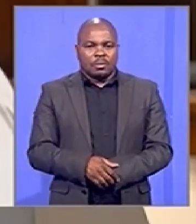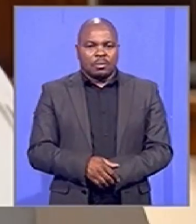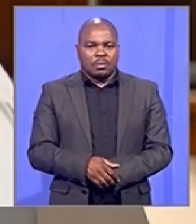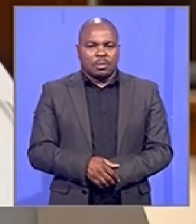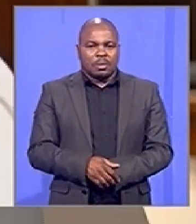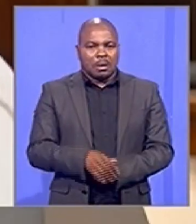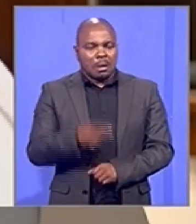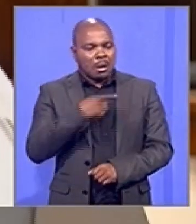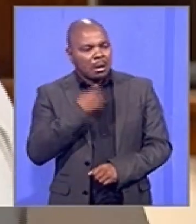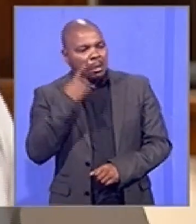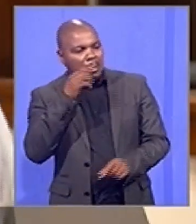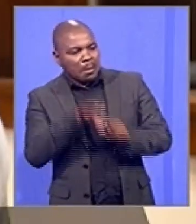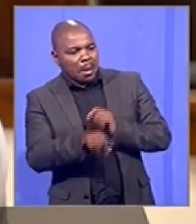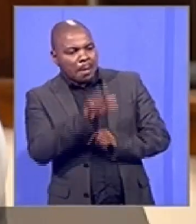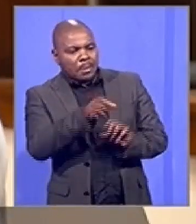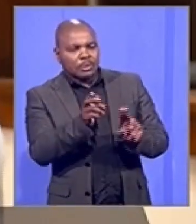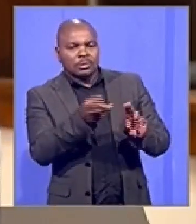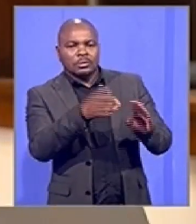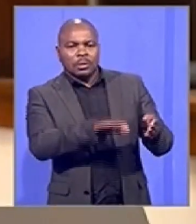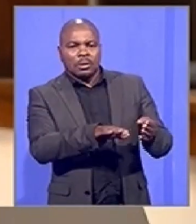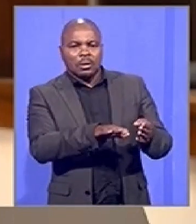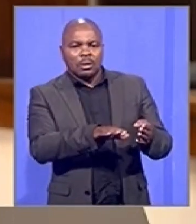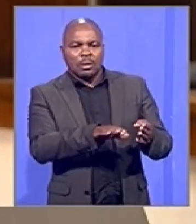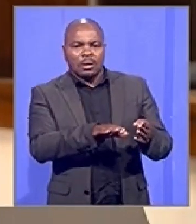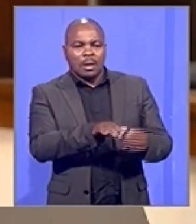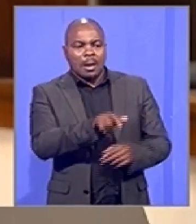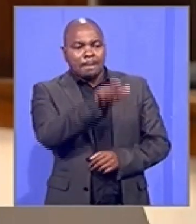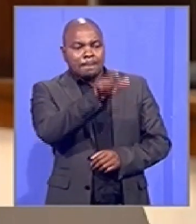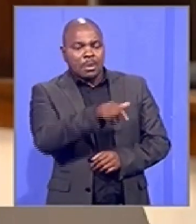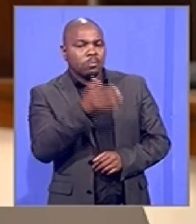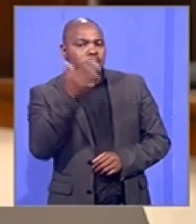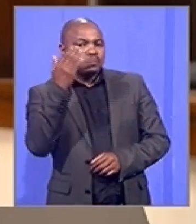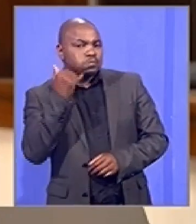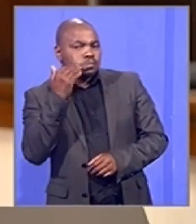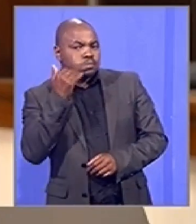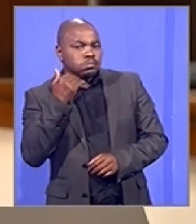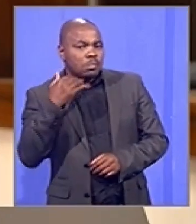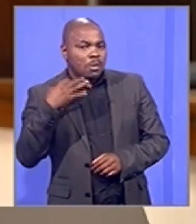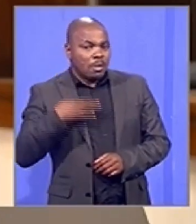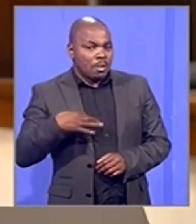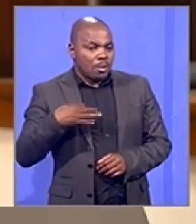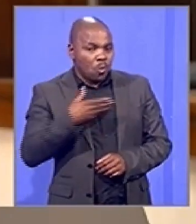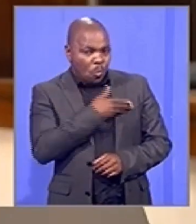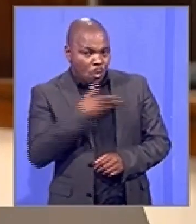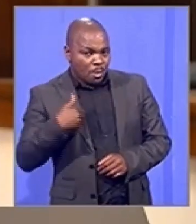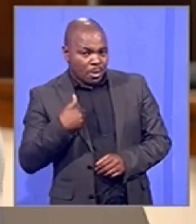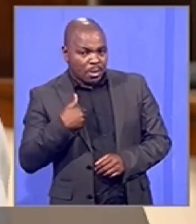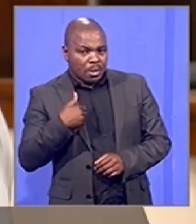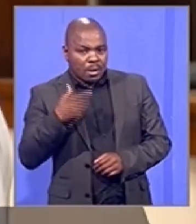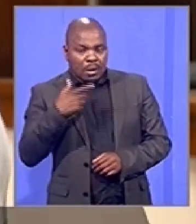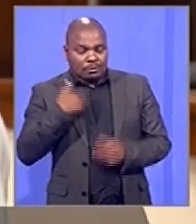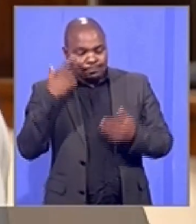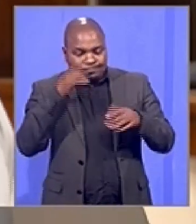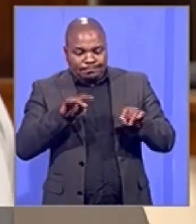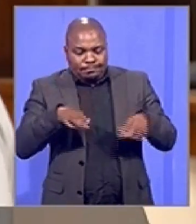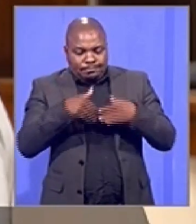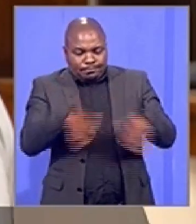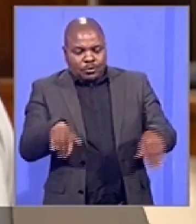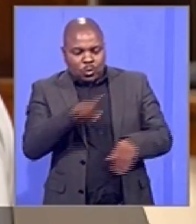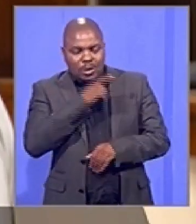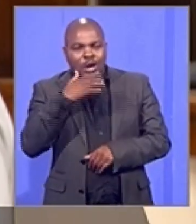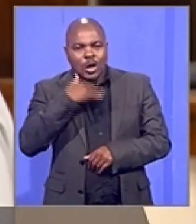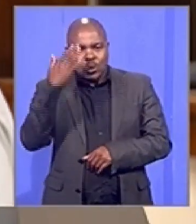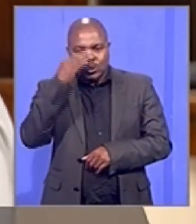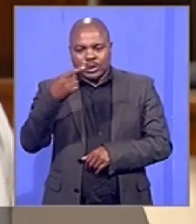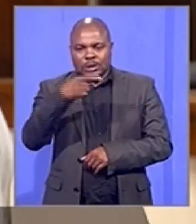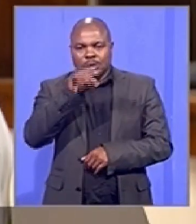is dead, and on top of that it's a white person and it's a lady. So I didn't want to be involved because I know there's gender-based